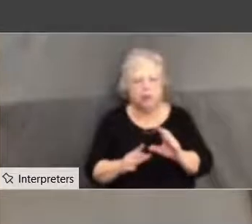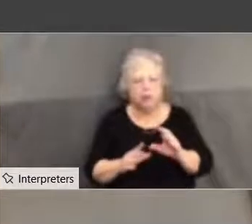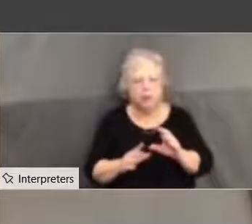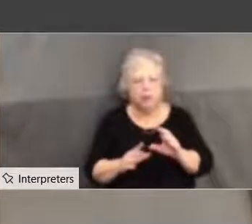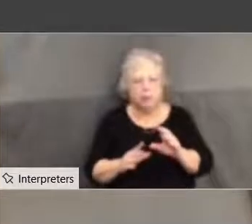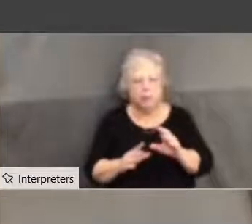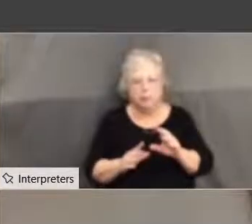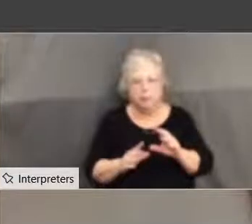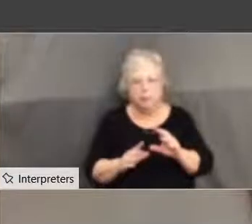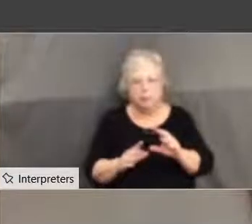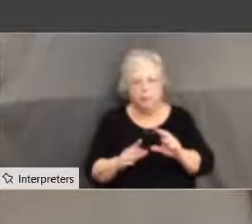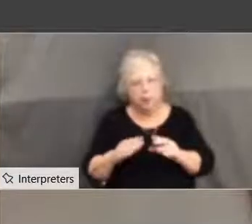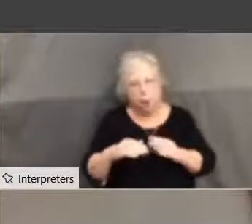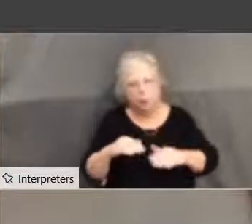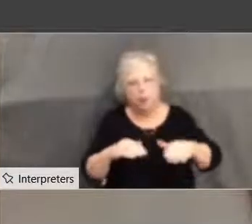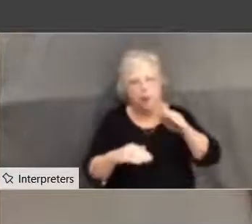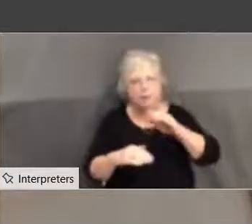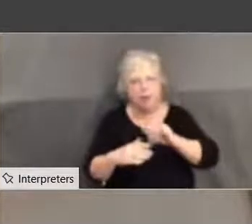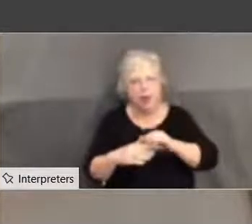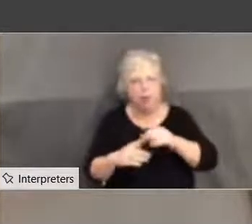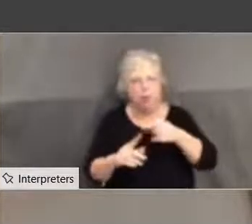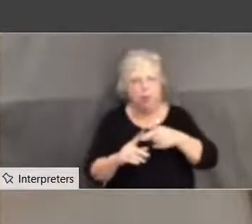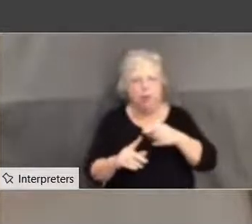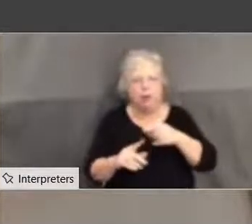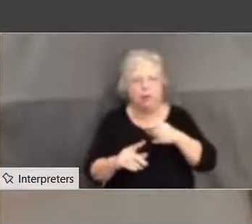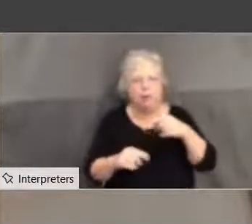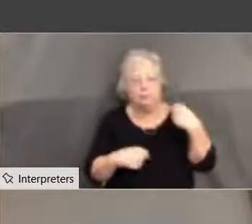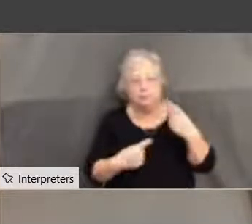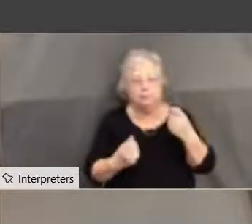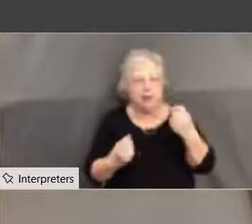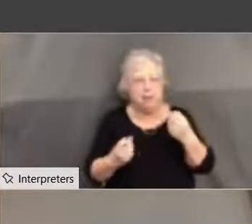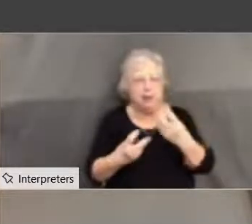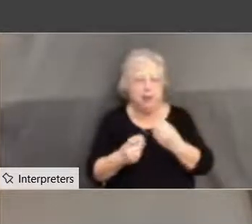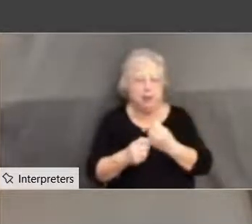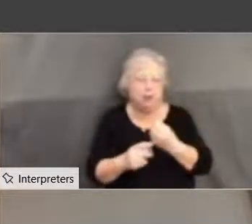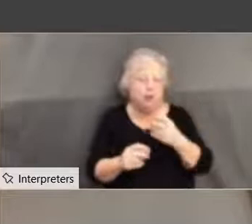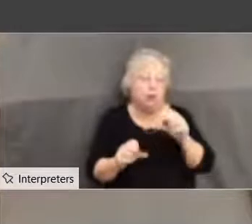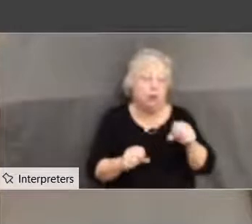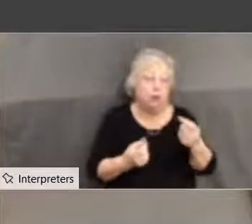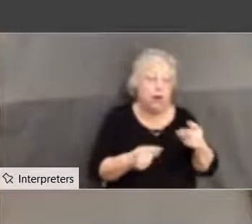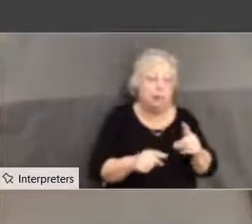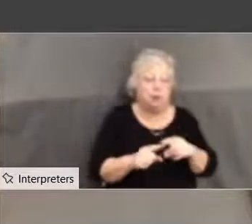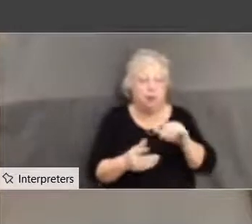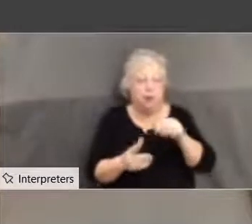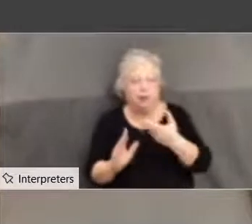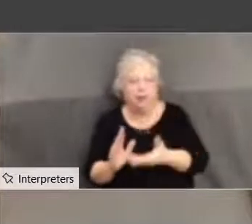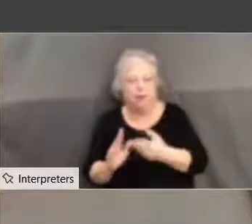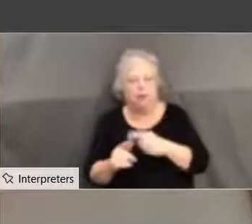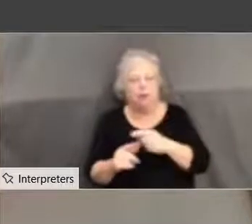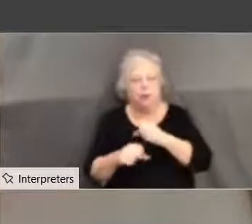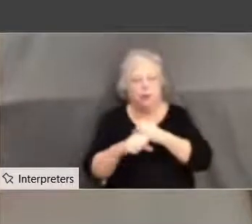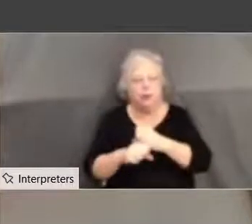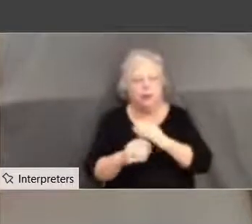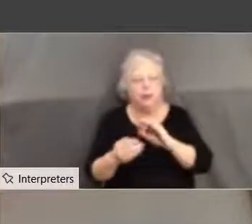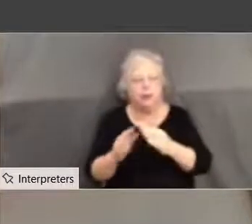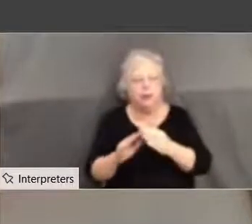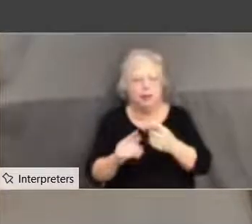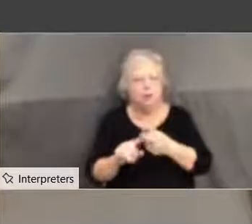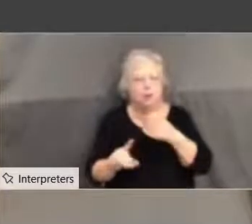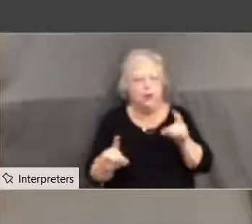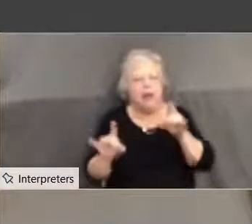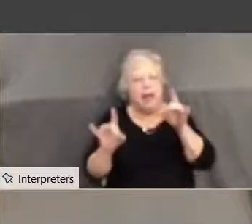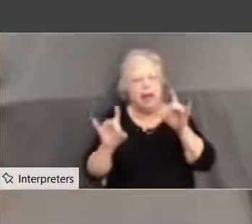in many, many, many years. It's not to say it couldn't happen, but that is there to contractually protect the city from a catastrophic